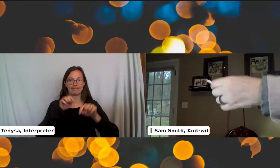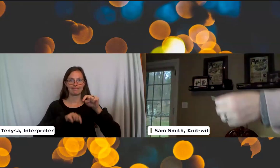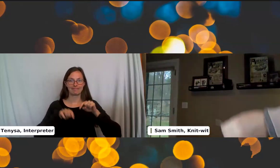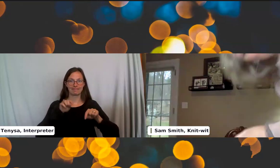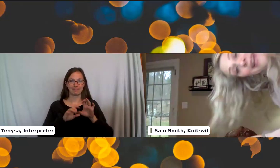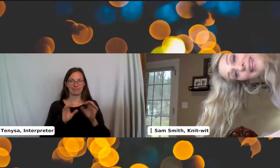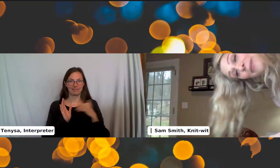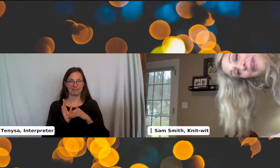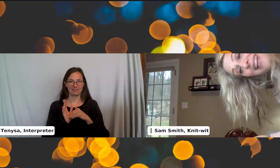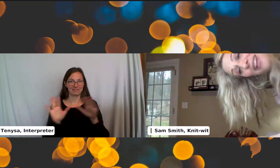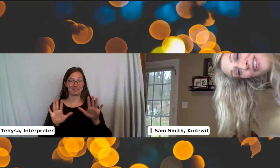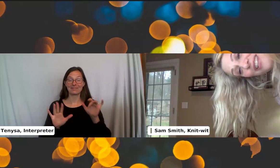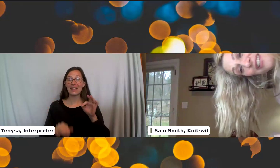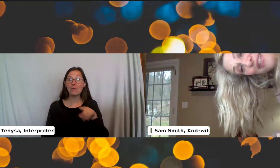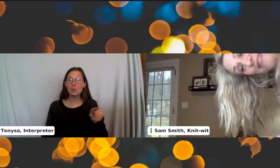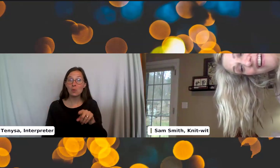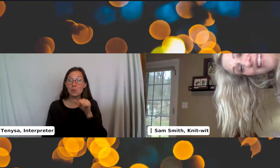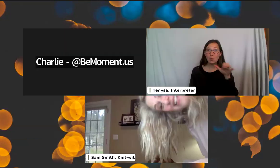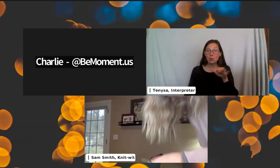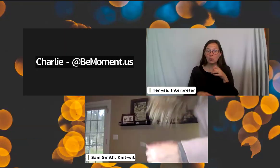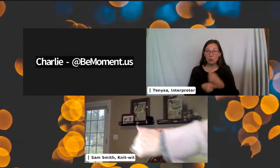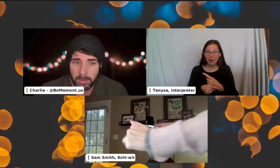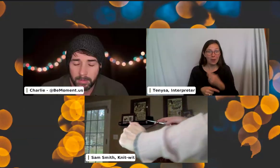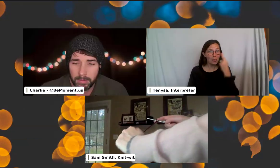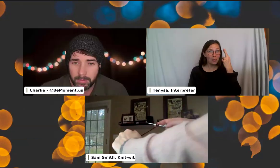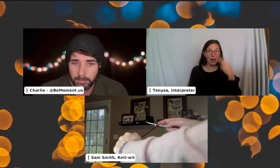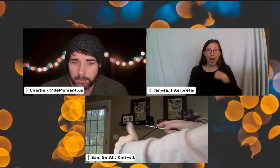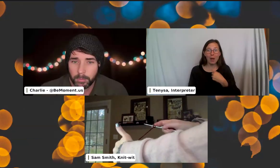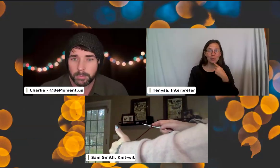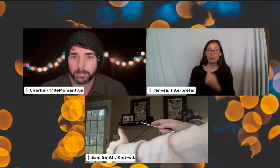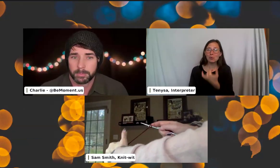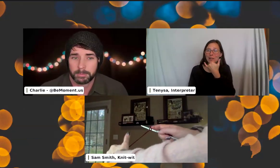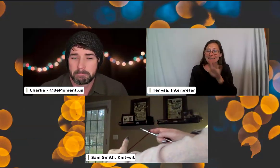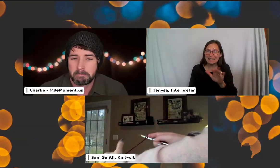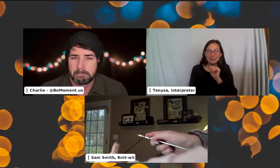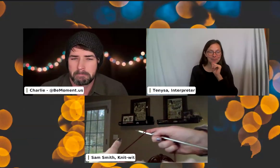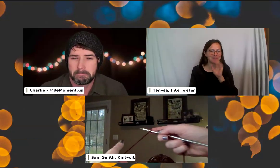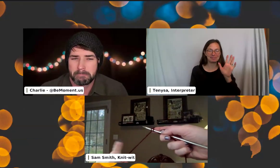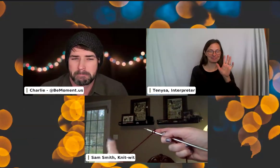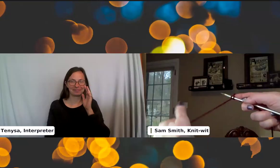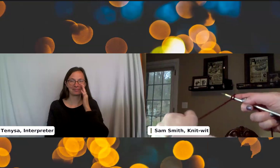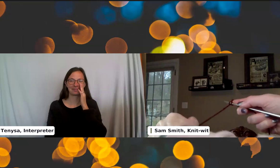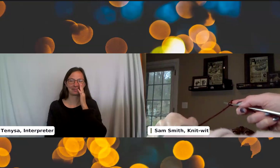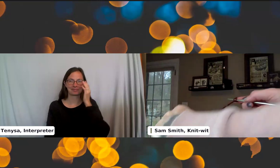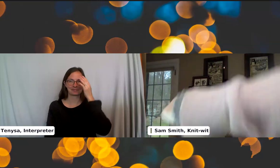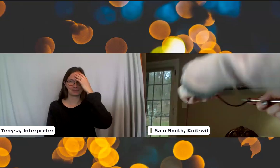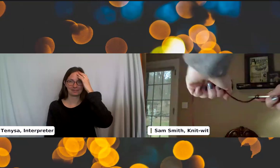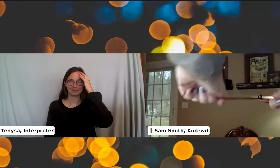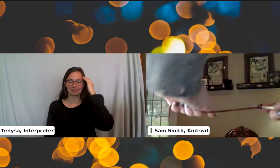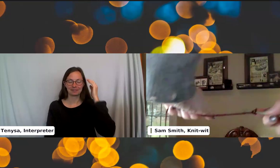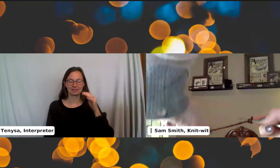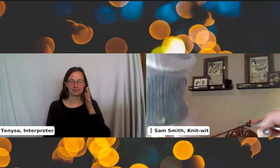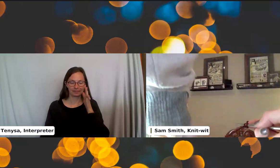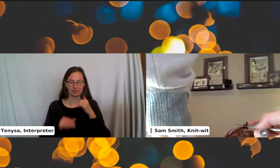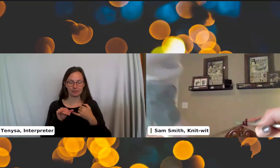If you didn't do it right, that's because I told you to do it wrong. Okay. So you're going to grab the